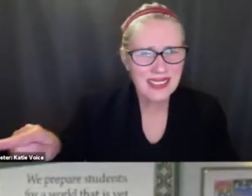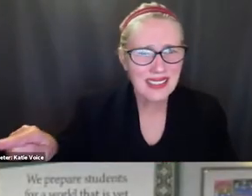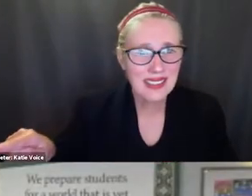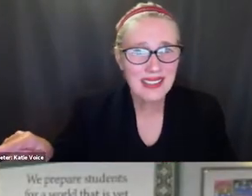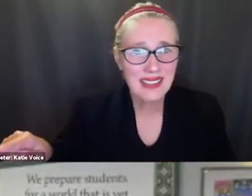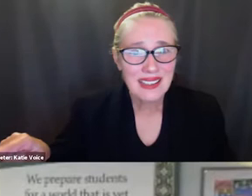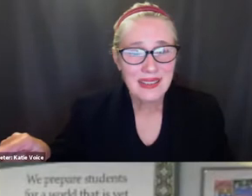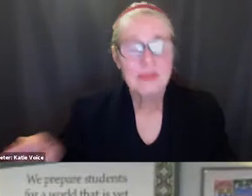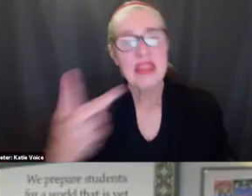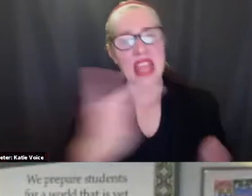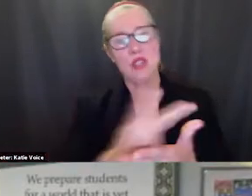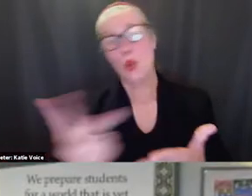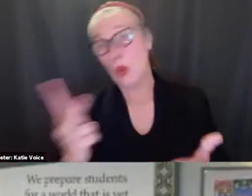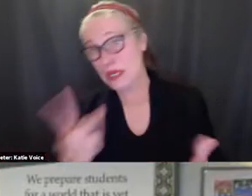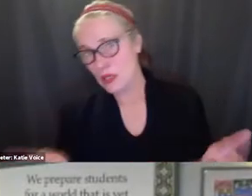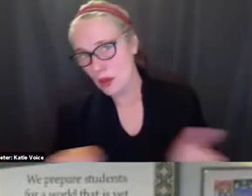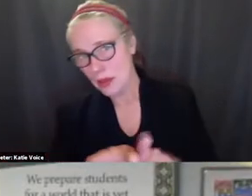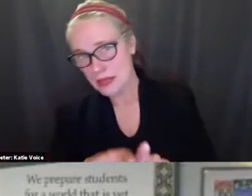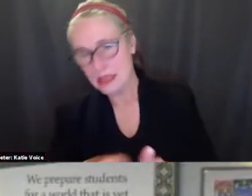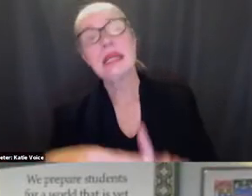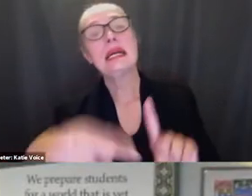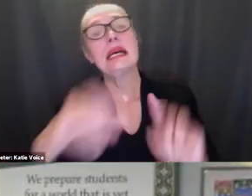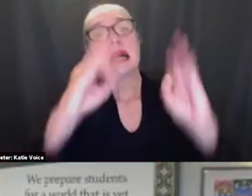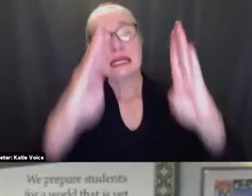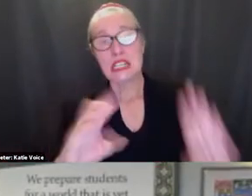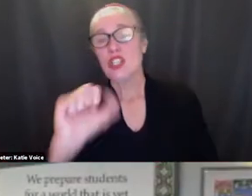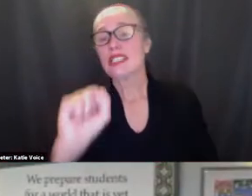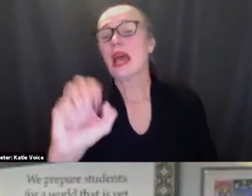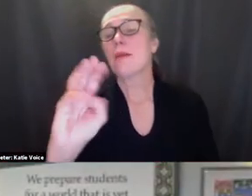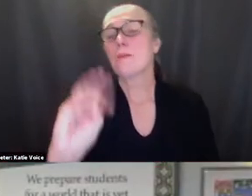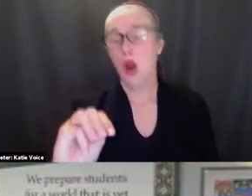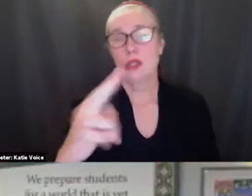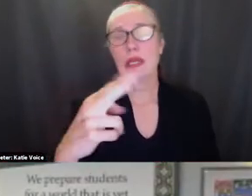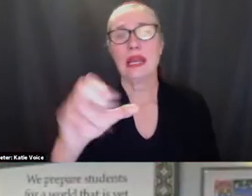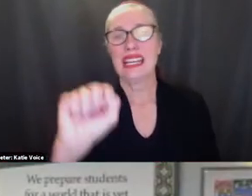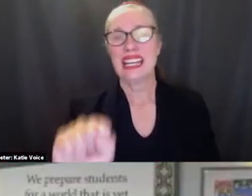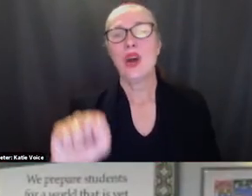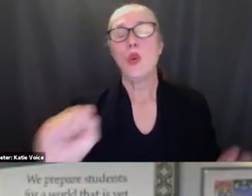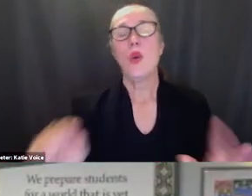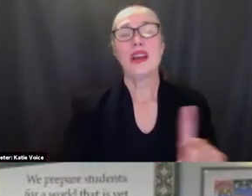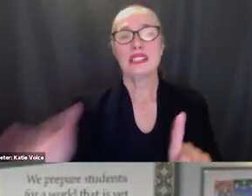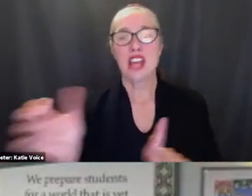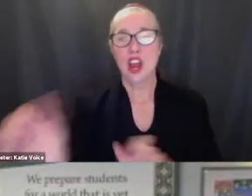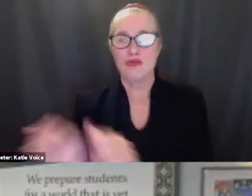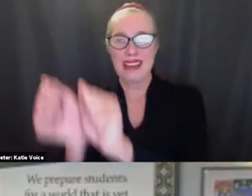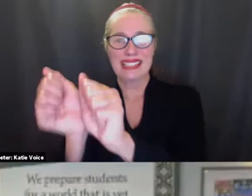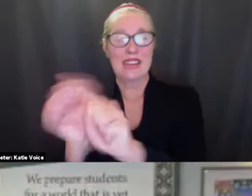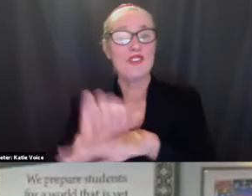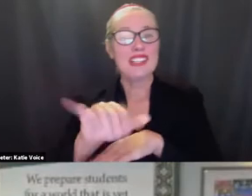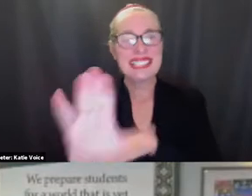also two weeks ago a teacher at san marcos was arrested for sending explicit photos to assign